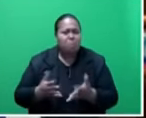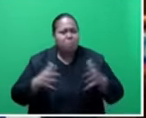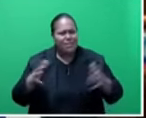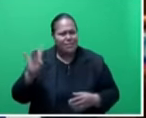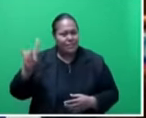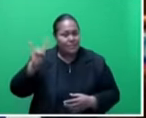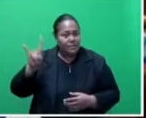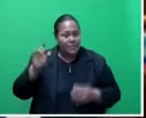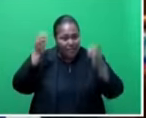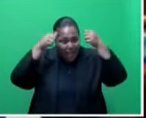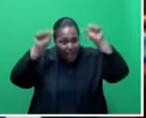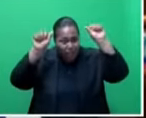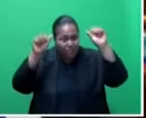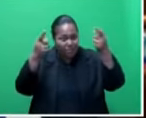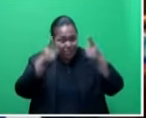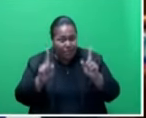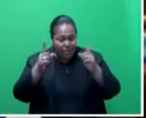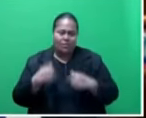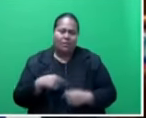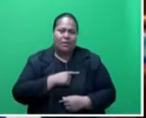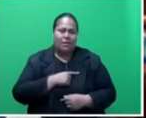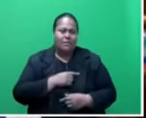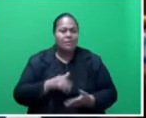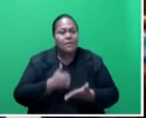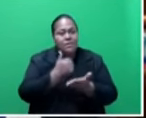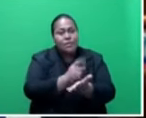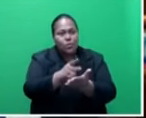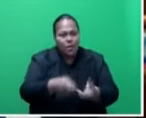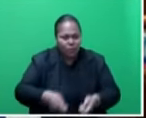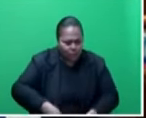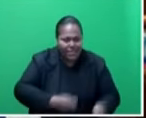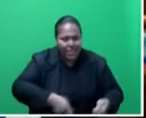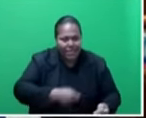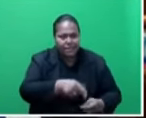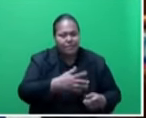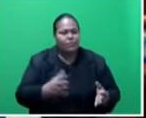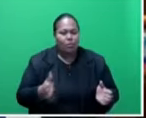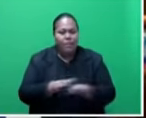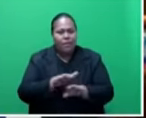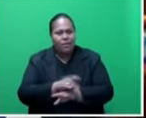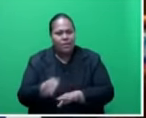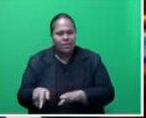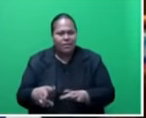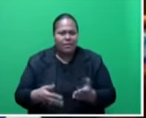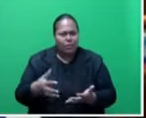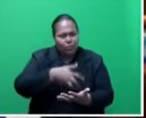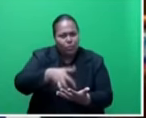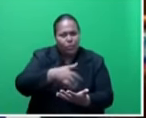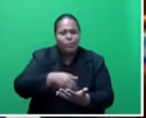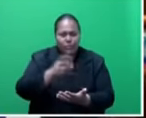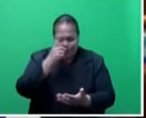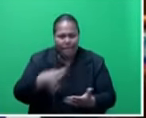cattle. We assisted in digging up on the ground to provide for burial of these dead